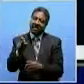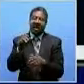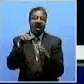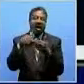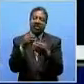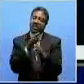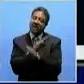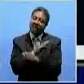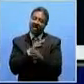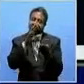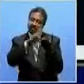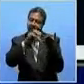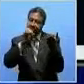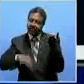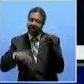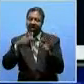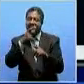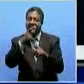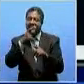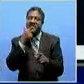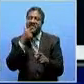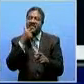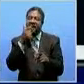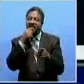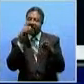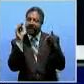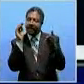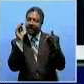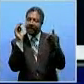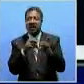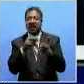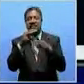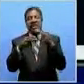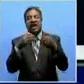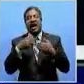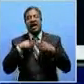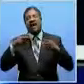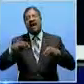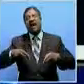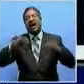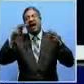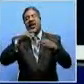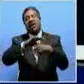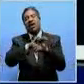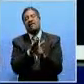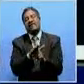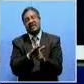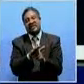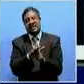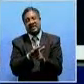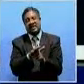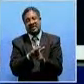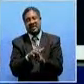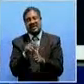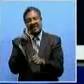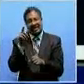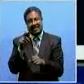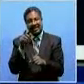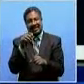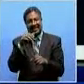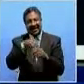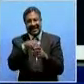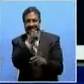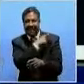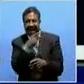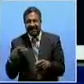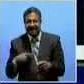removed from the red list of countries with high COVID-19 cases. This was during the Question for Oral Answer session in Parliament